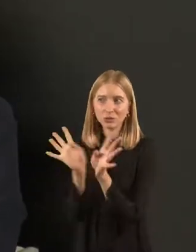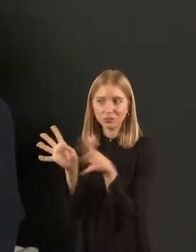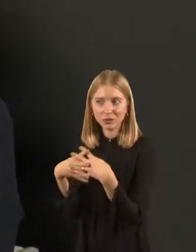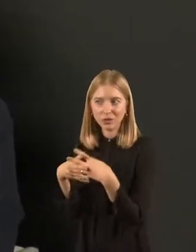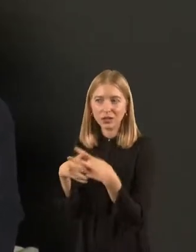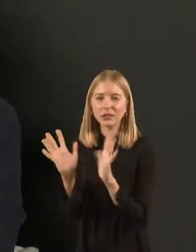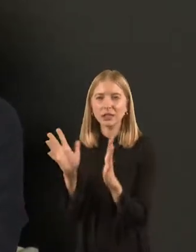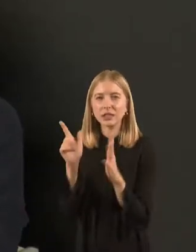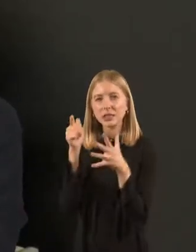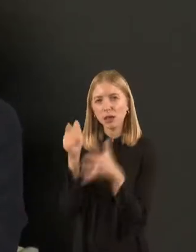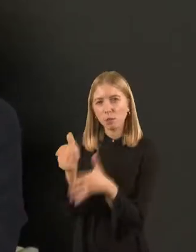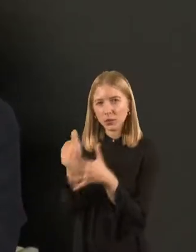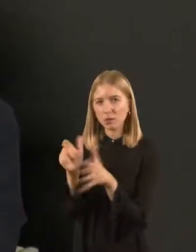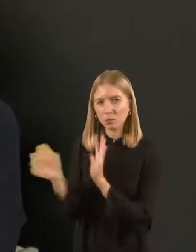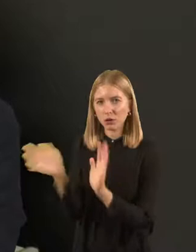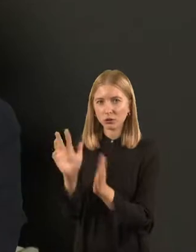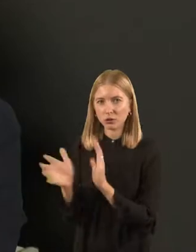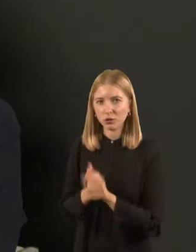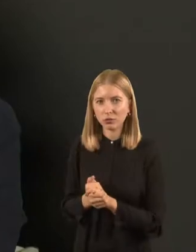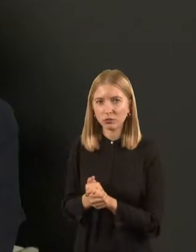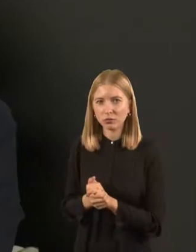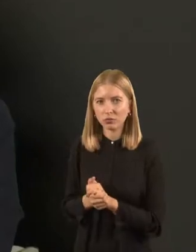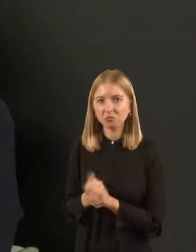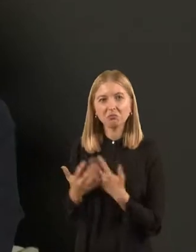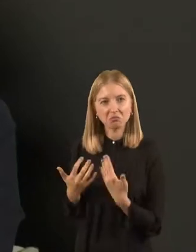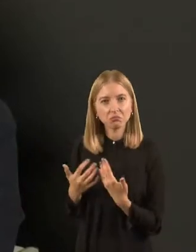cars in our fleet by